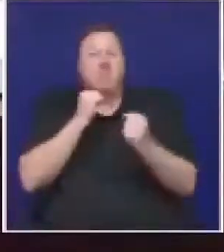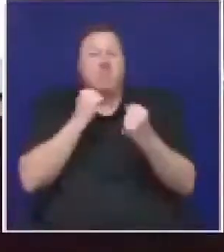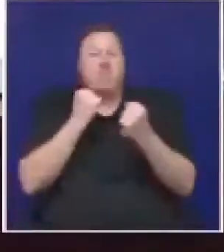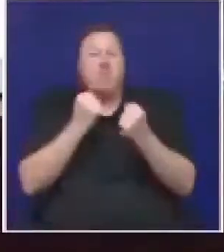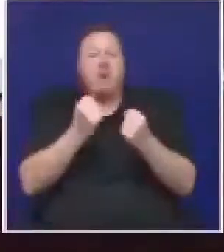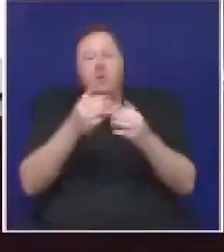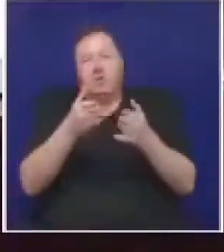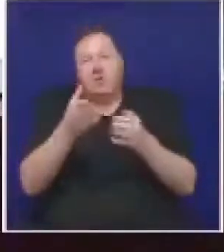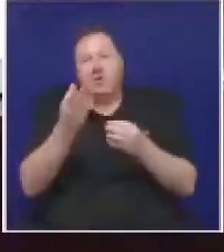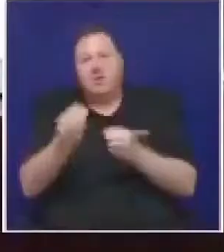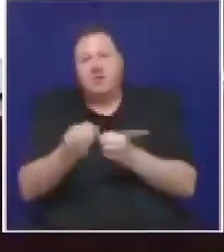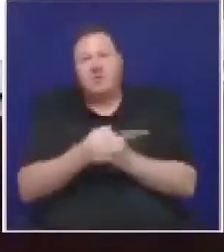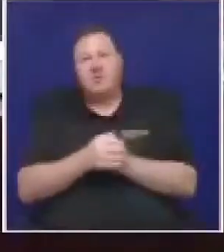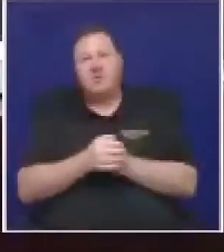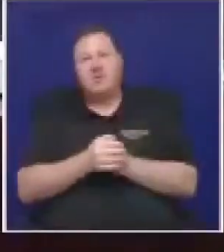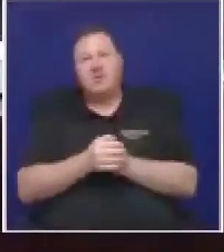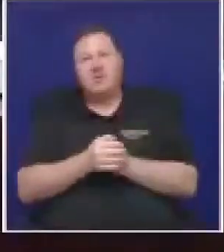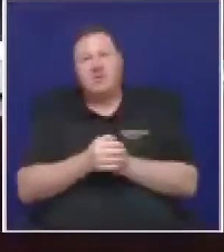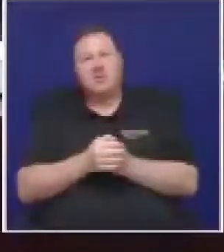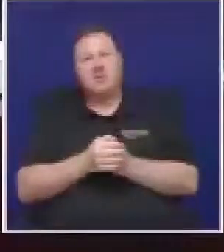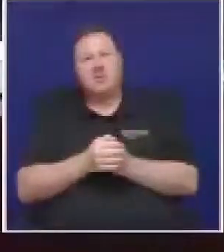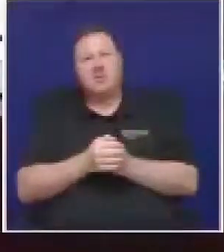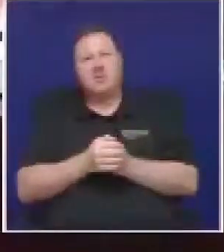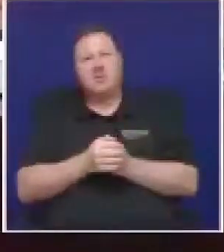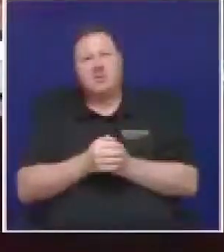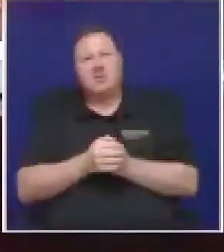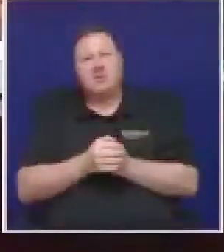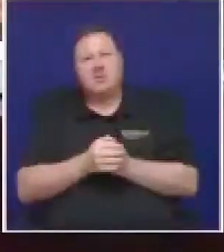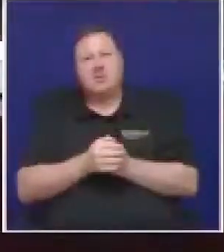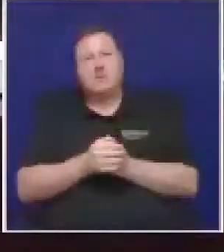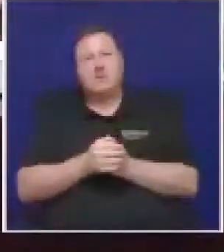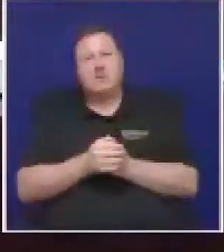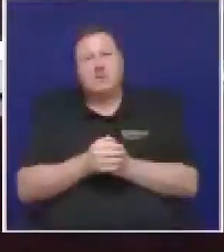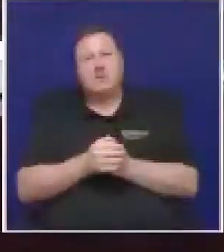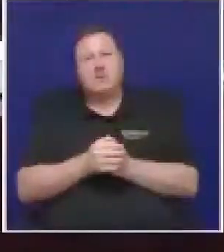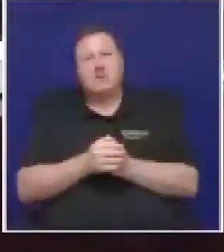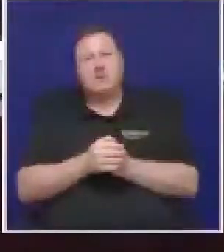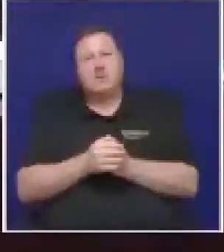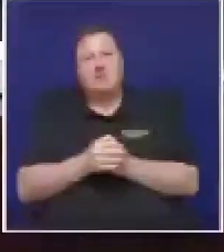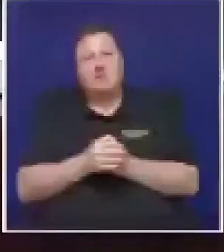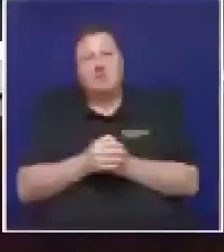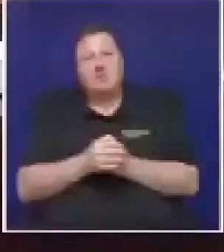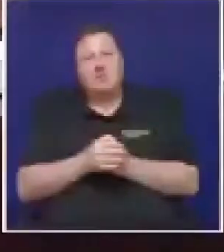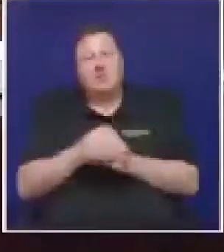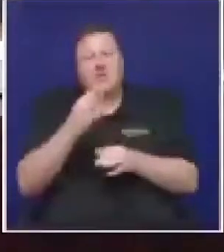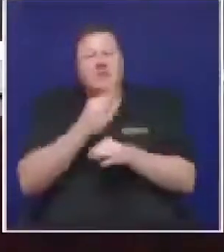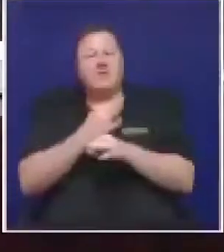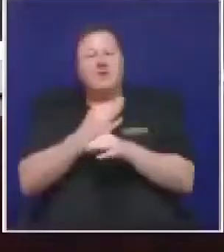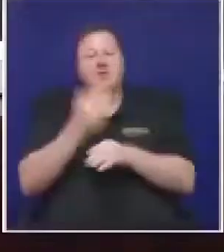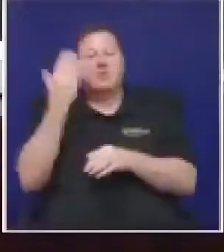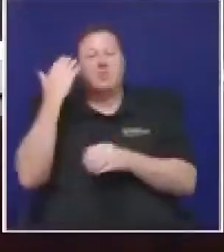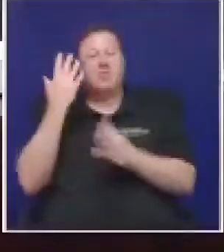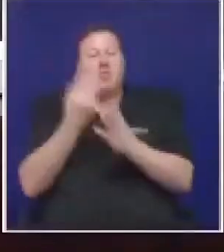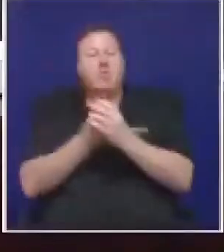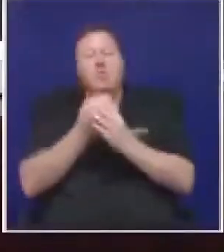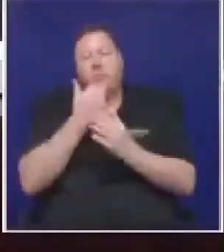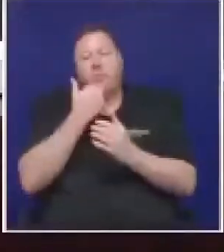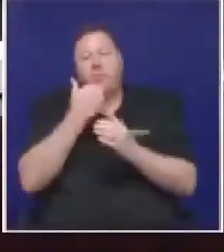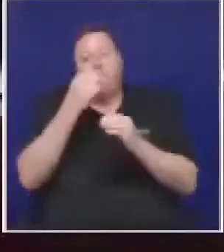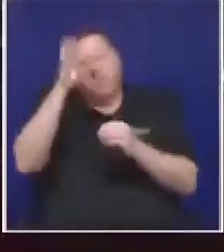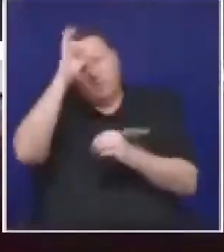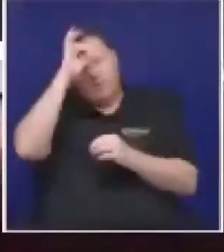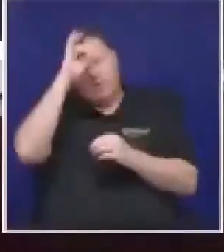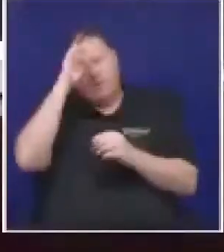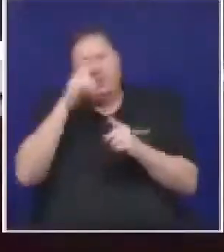Border Management Agency. So the issue, because this function was with the police, but when